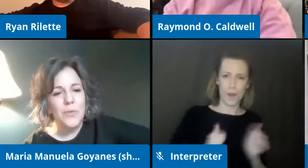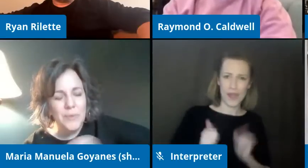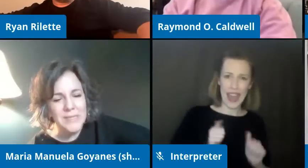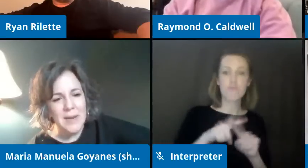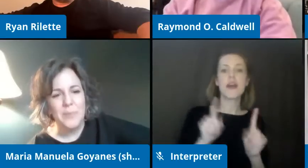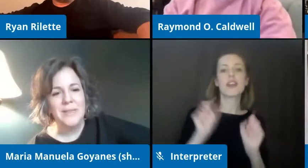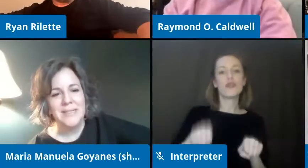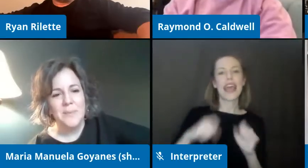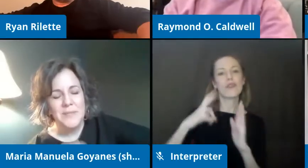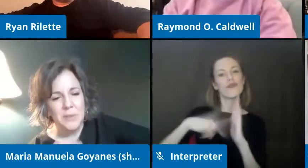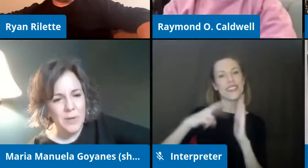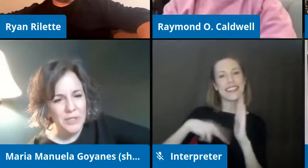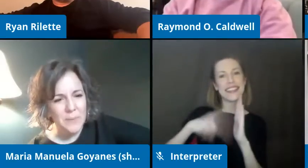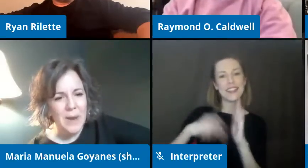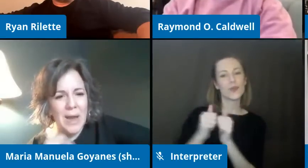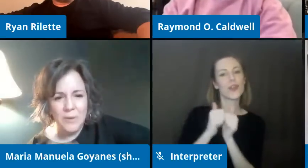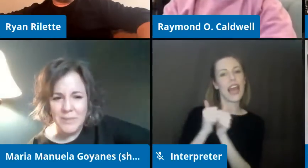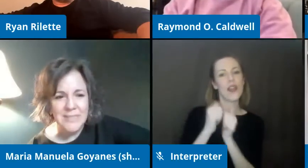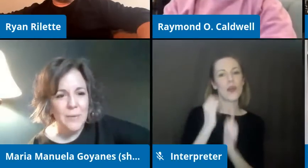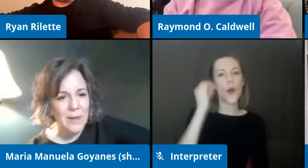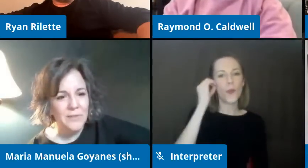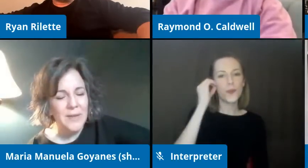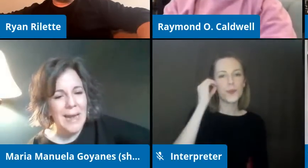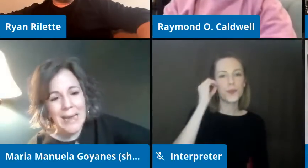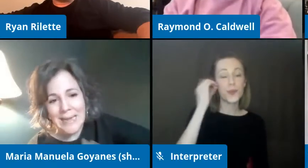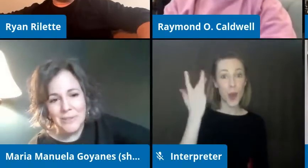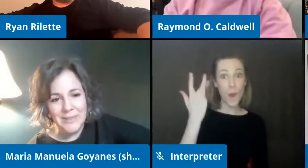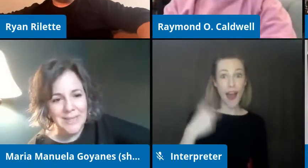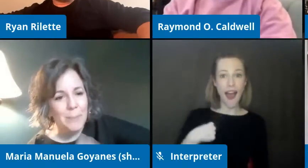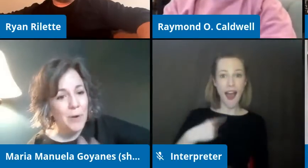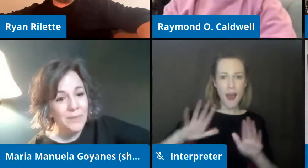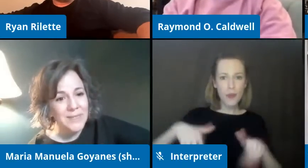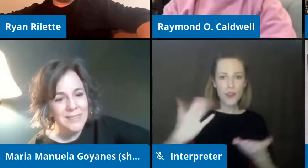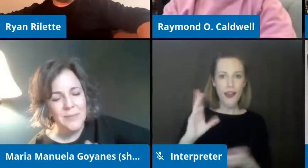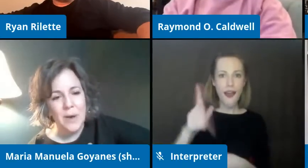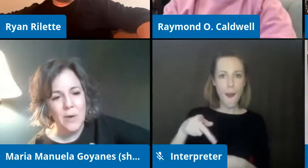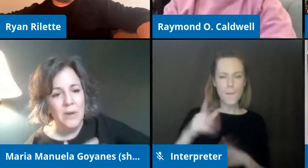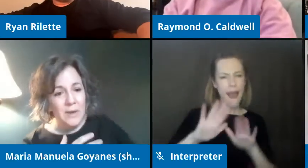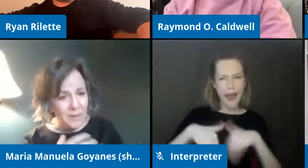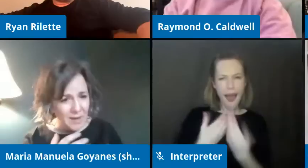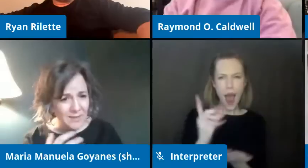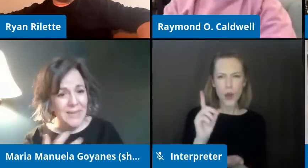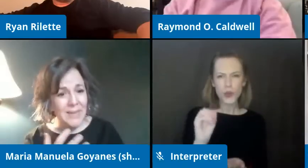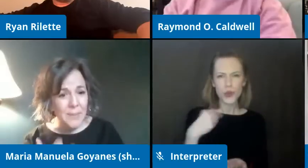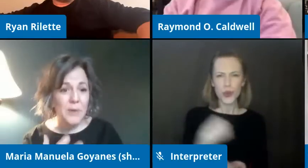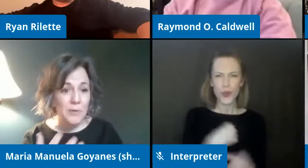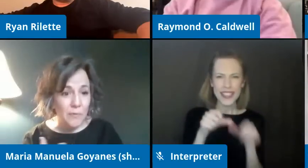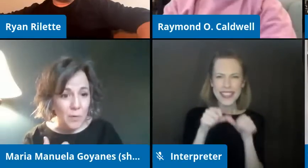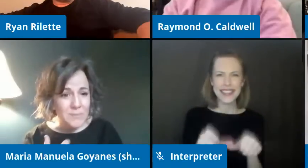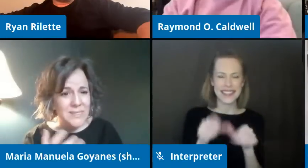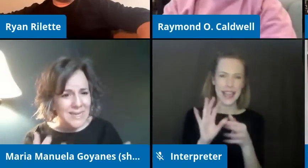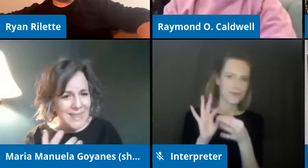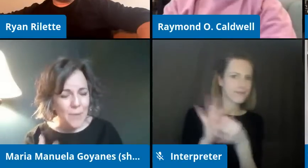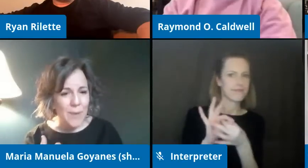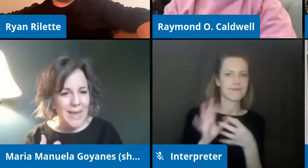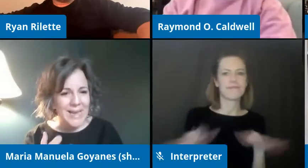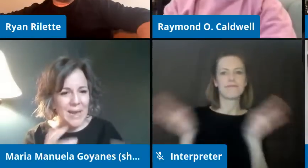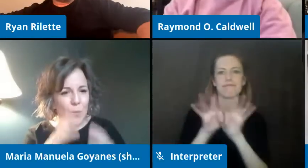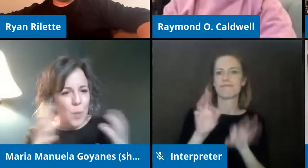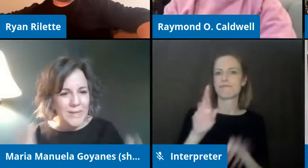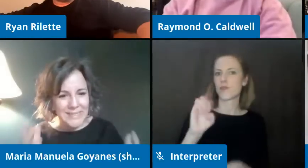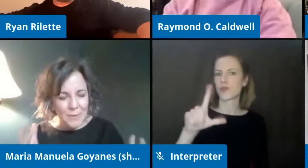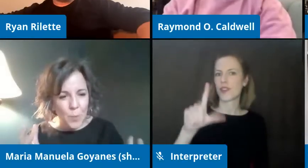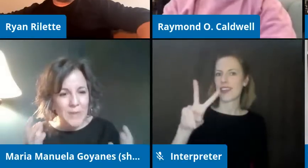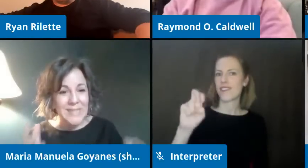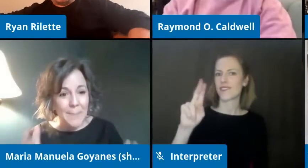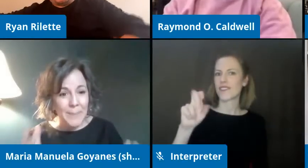So the reason I bring this up is the question about how do we stay relevant? I actually think part of this is about thinking about new forms in that way